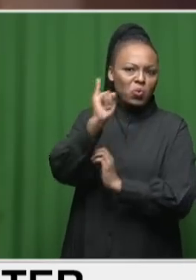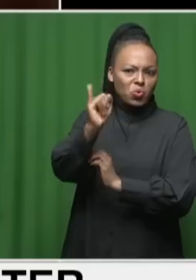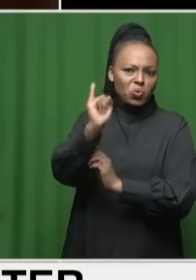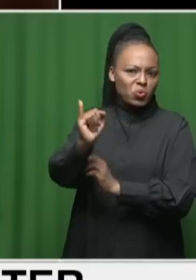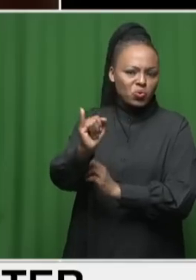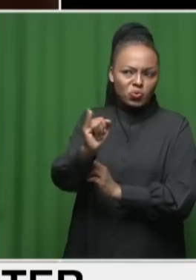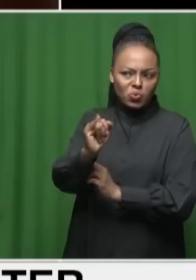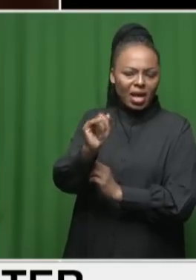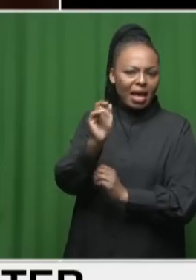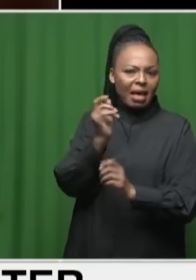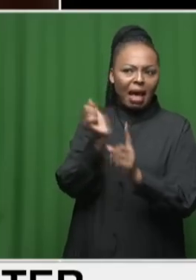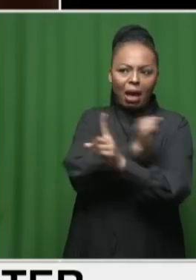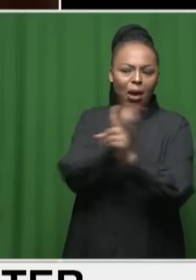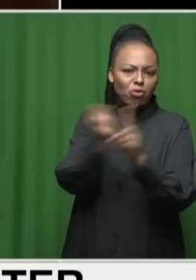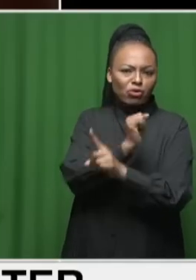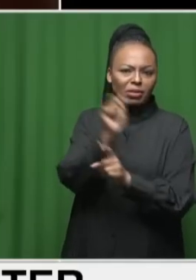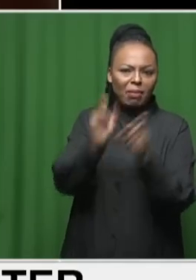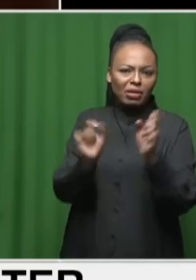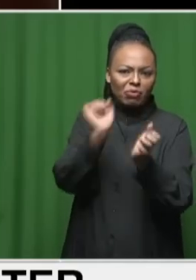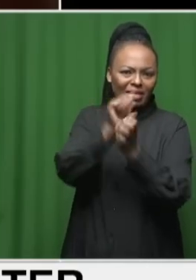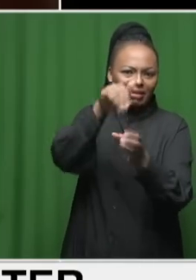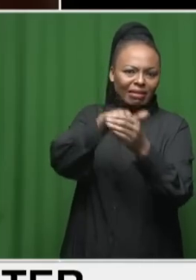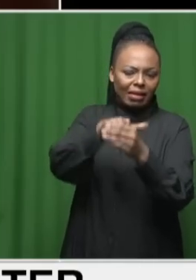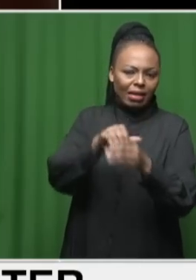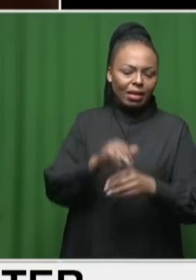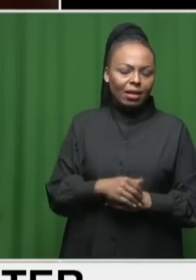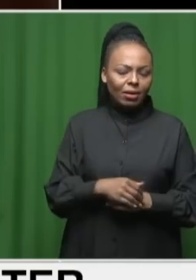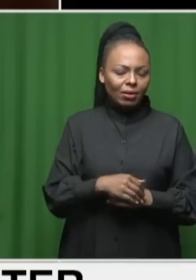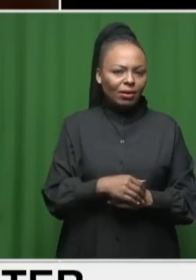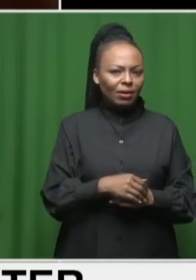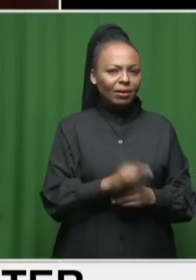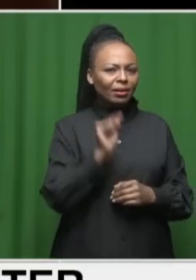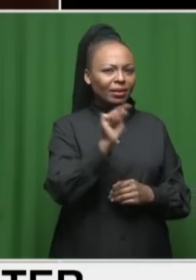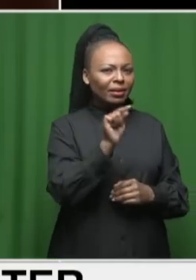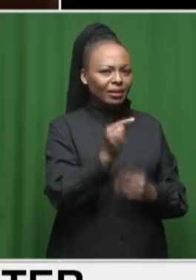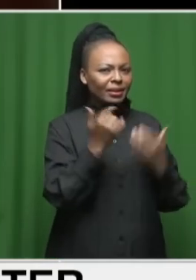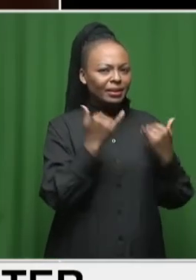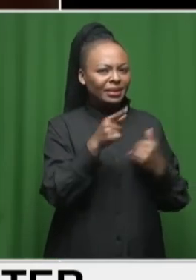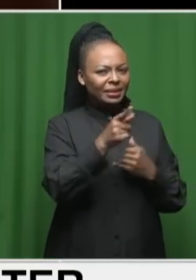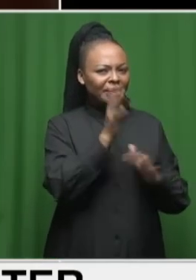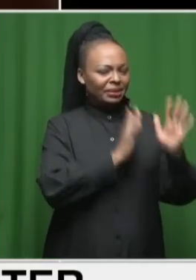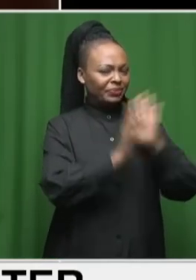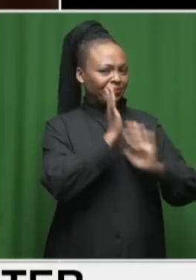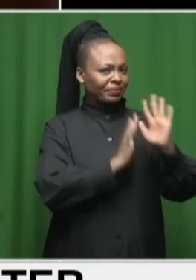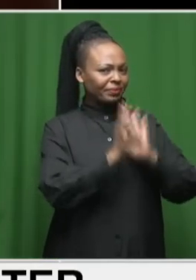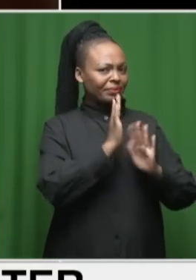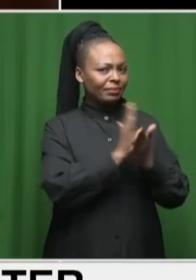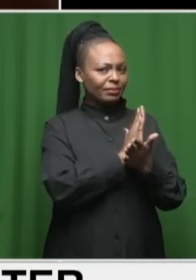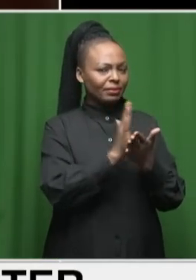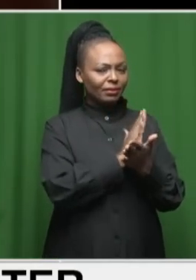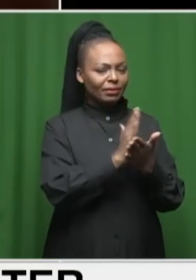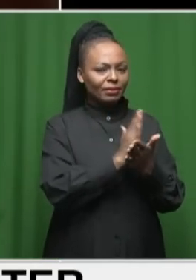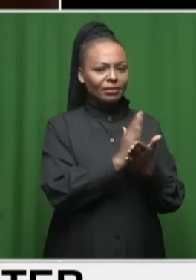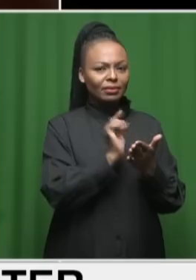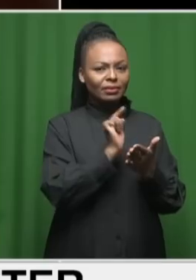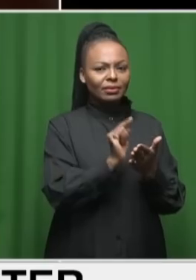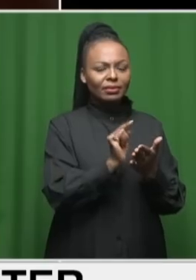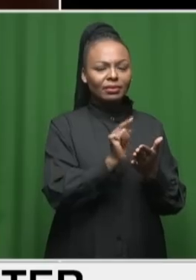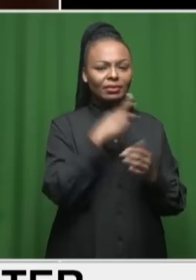Gayton, you know, you spoke at some point about the thing that